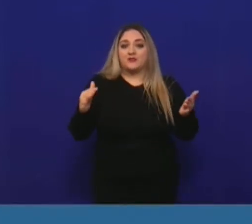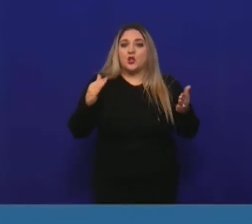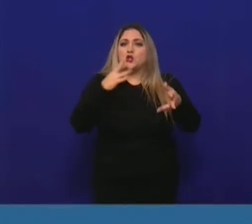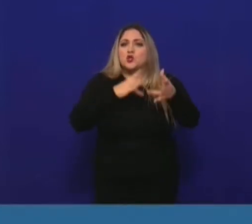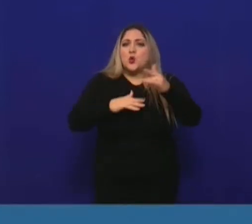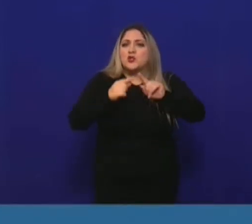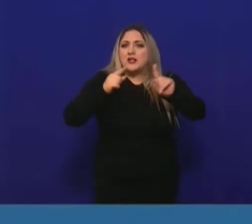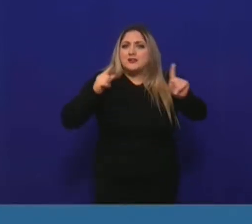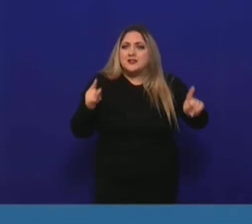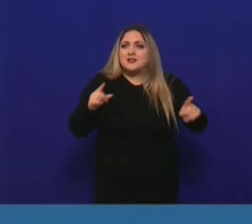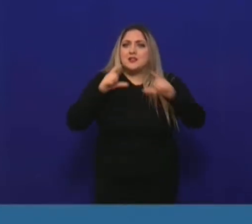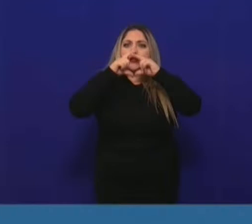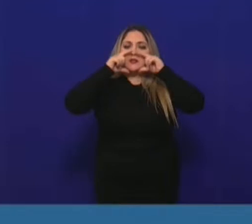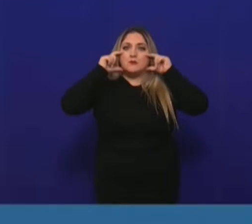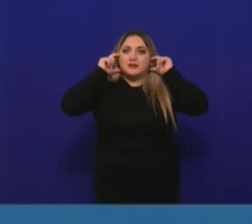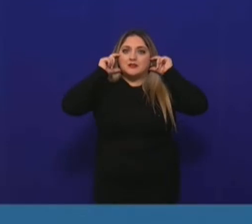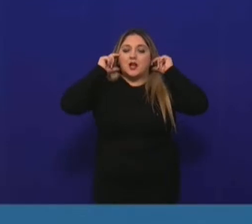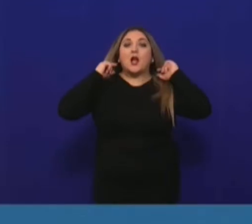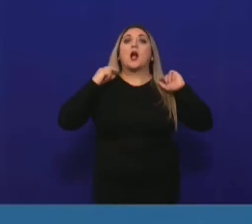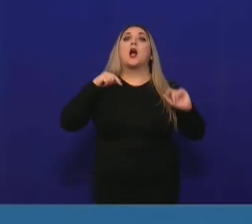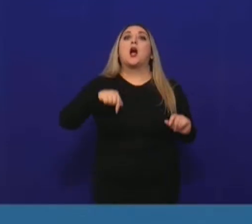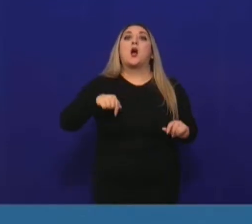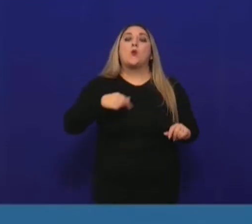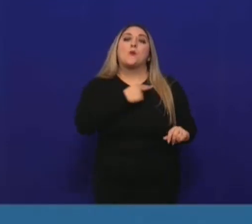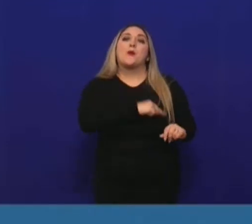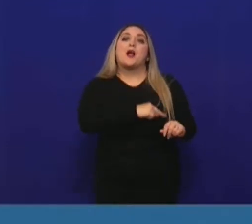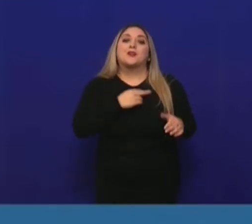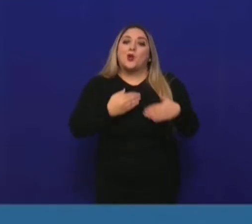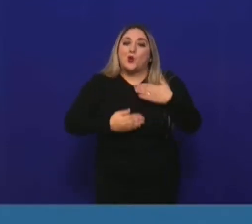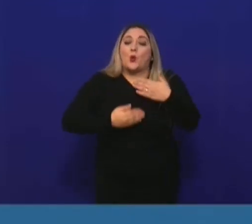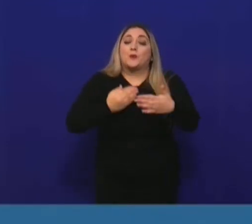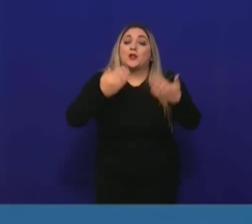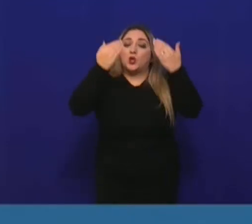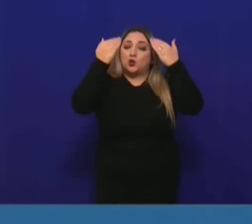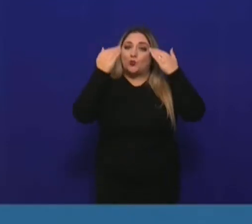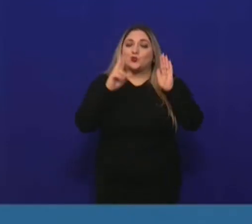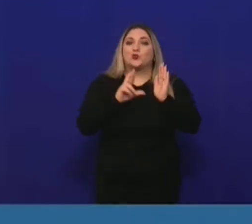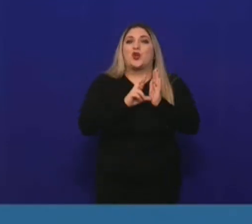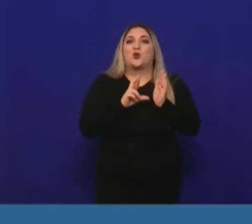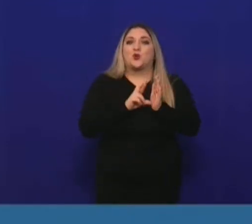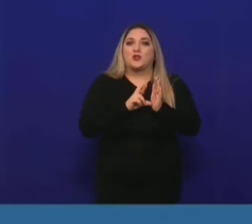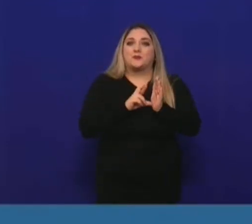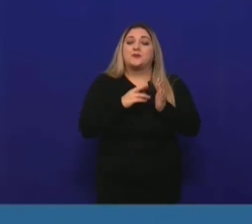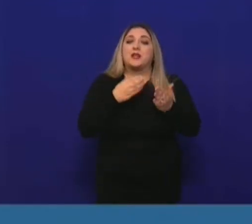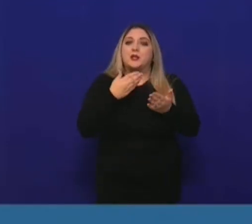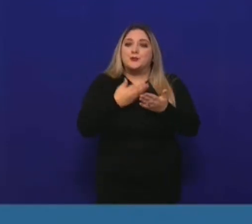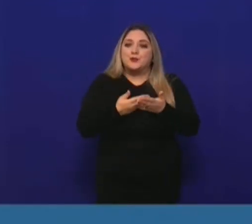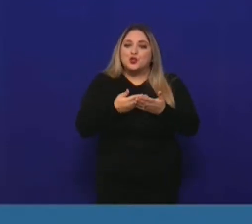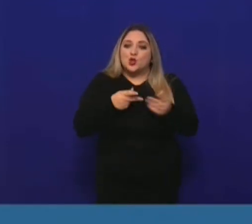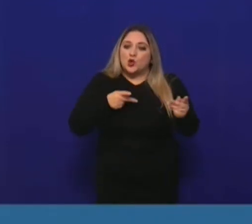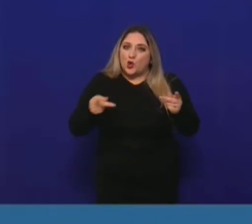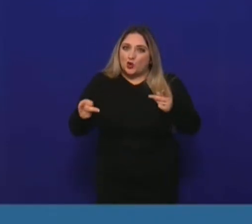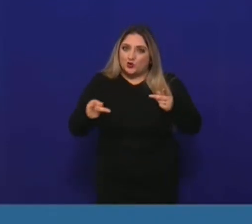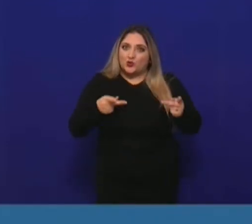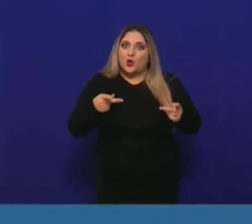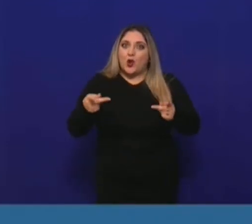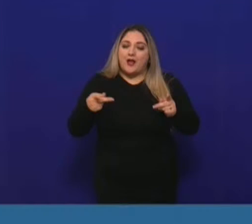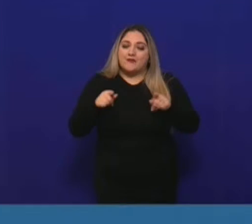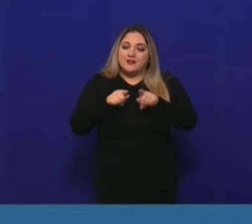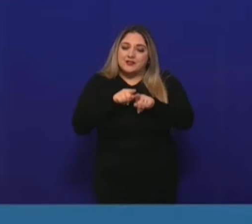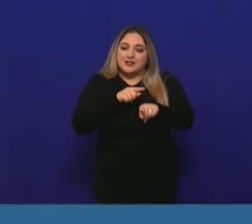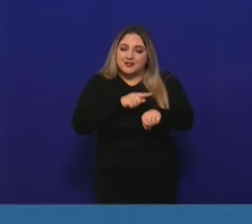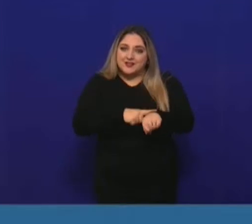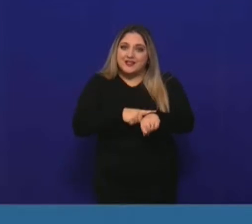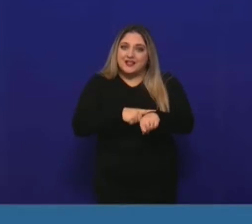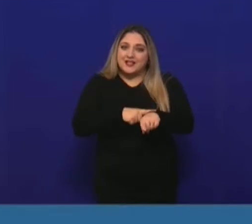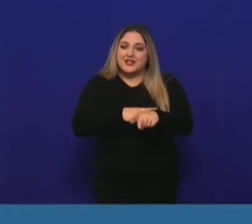waqt li għaddejt il-qiem bqajna għaddejjin ukoll miżuri ta' mitigazzjoni ħalli inti tibqa' tikkontrolla waqt li inti bil-mod il-mod